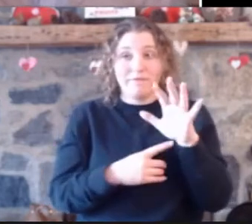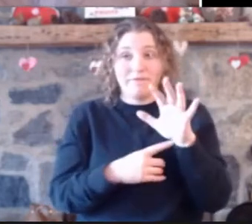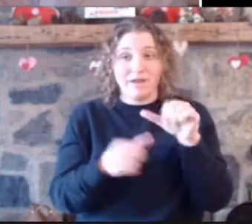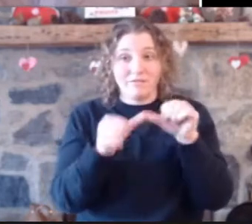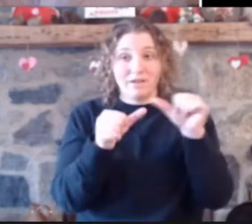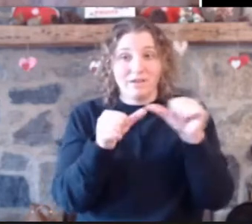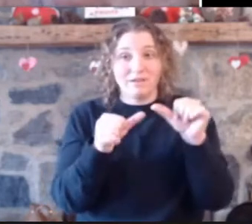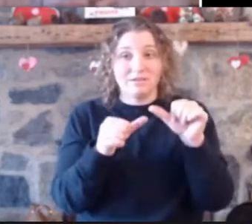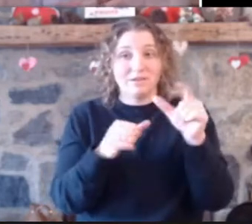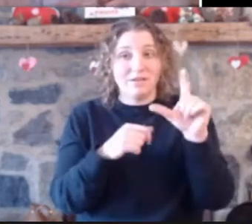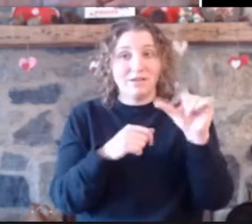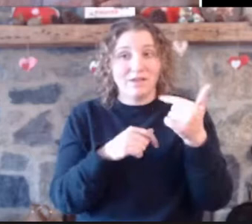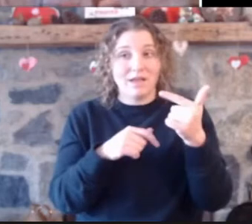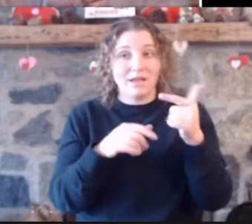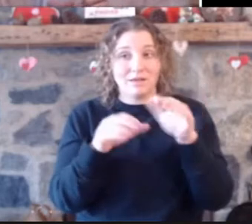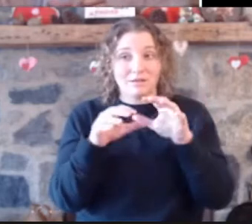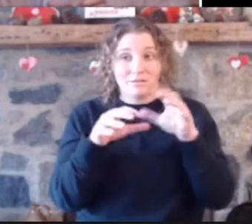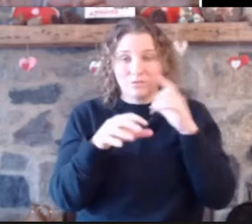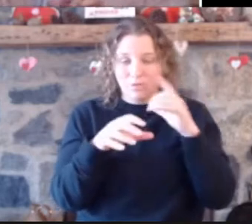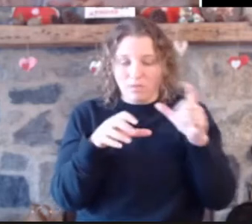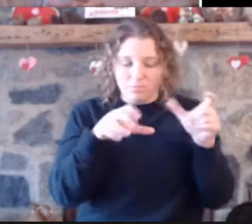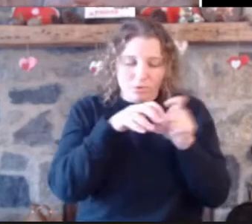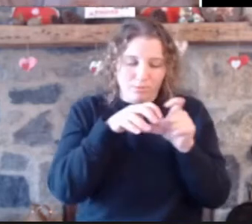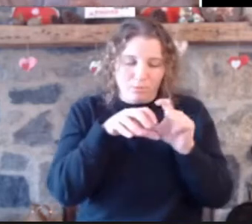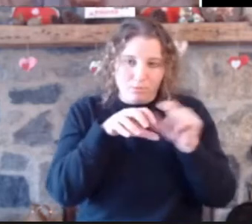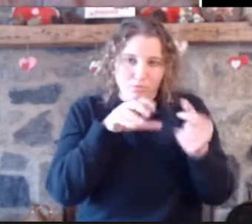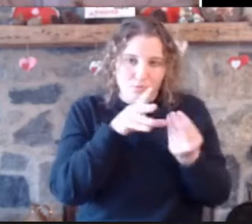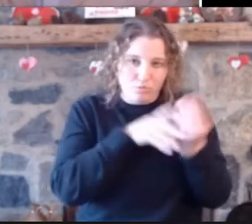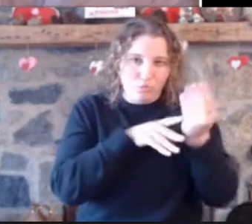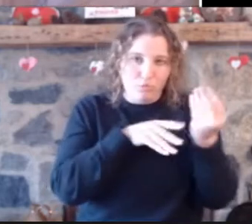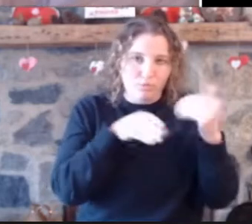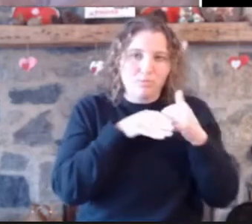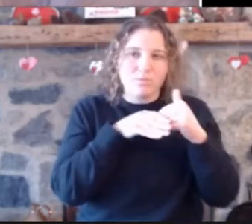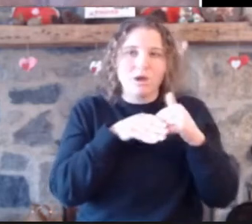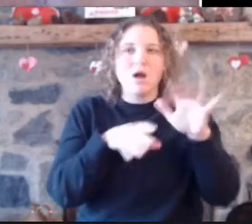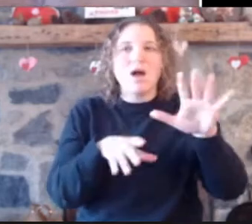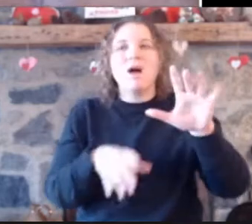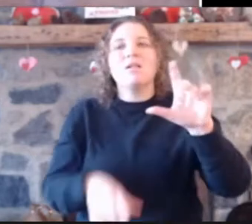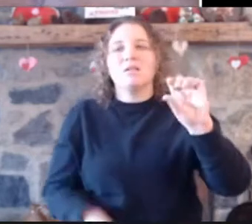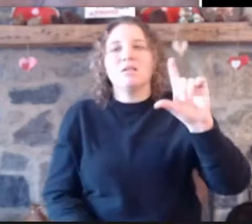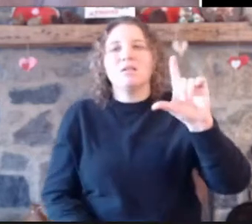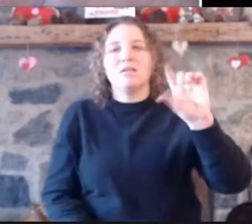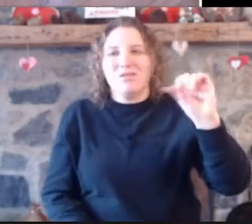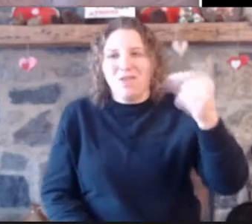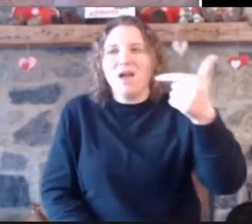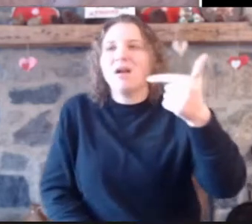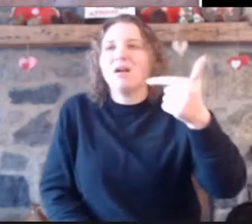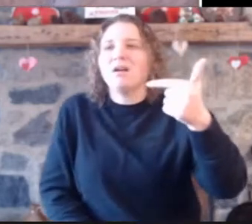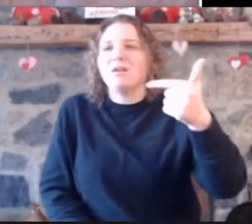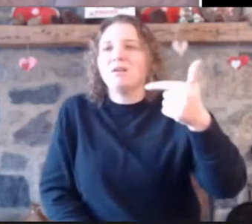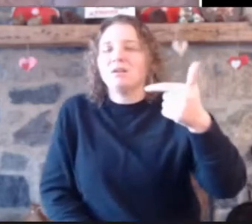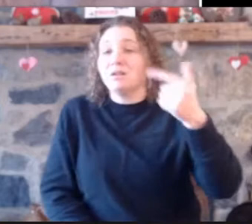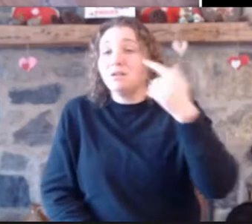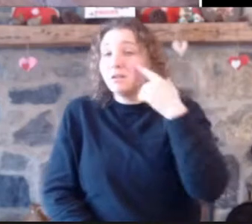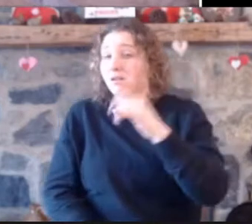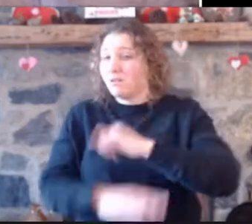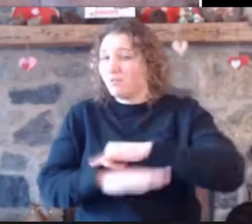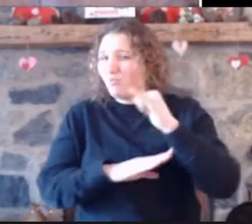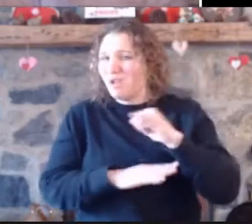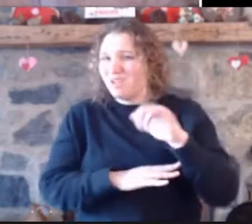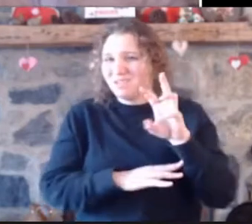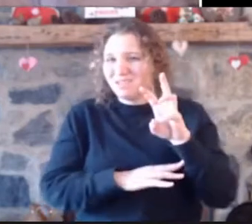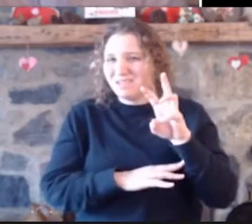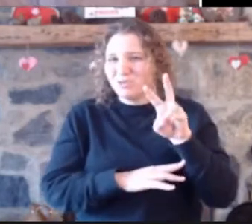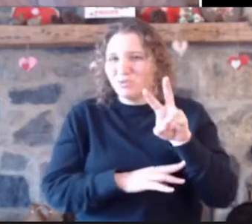into a 5.5-inch bump. So it's got a bump with a little something growing inside it, and they said, it's a leg. Number one, the sperm whales are 62 feet